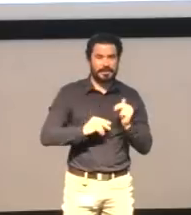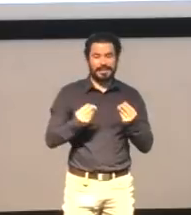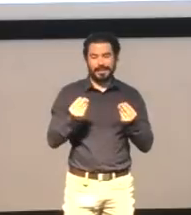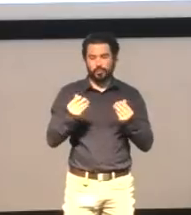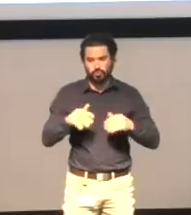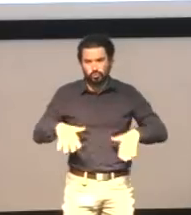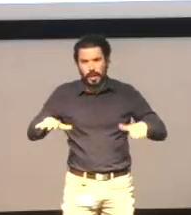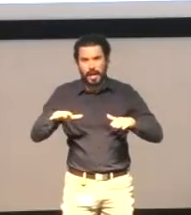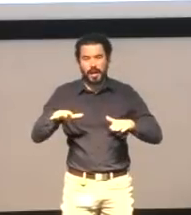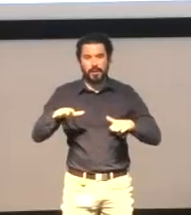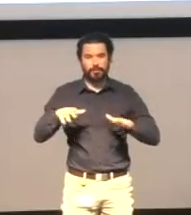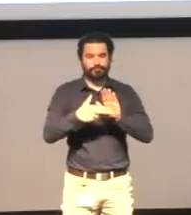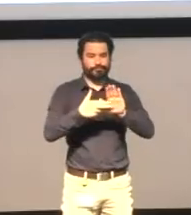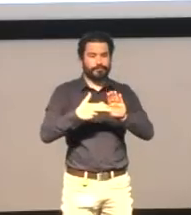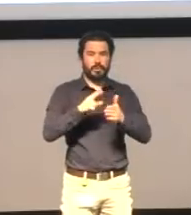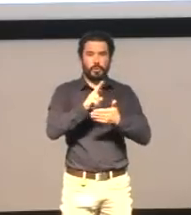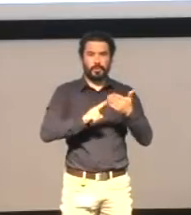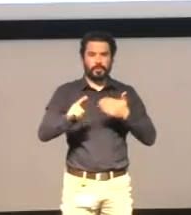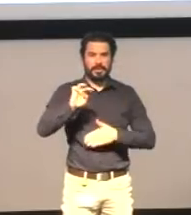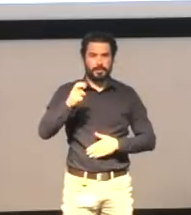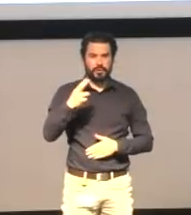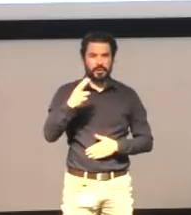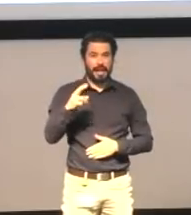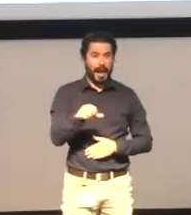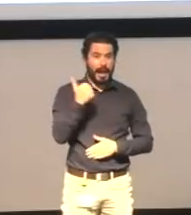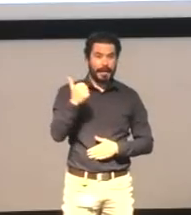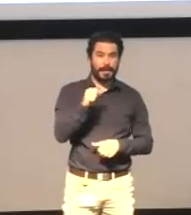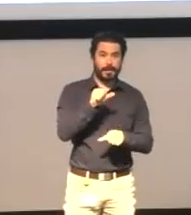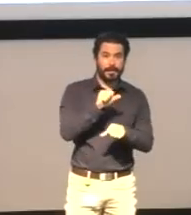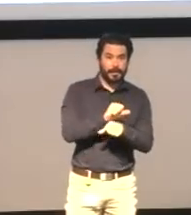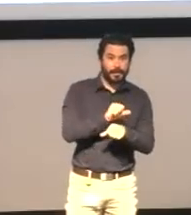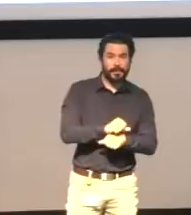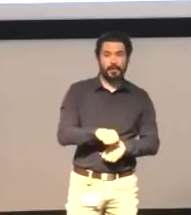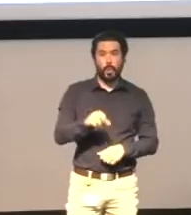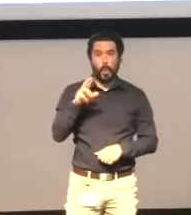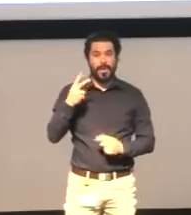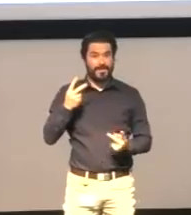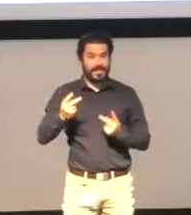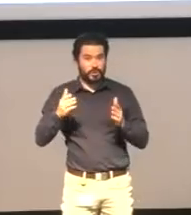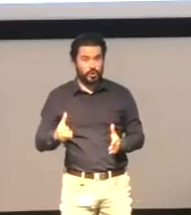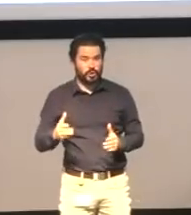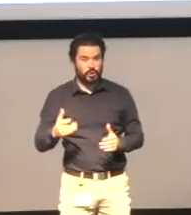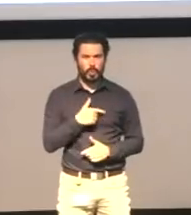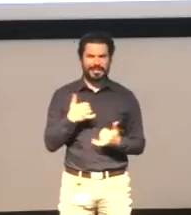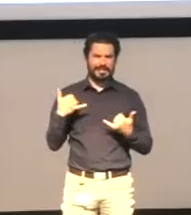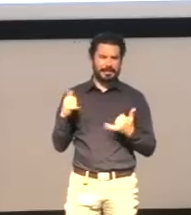of Michigan for all employees and visitors. I think we're still trying to clarify whether